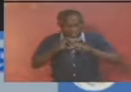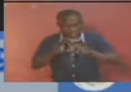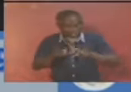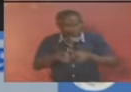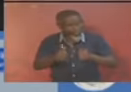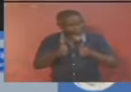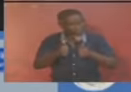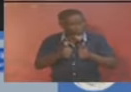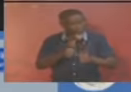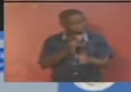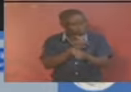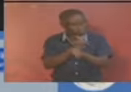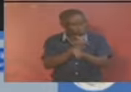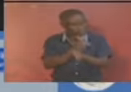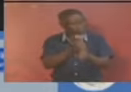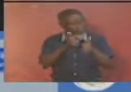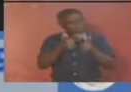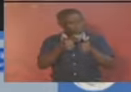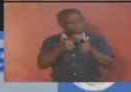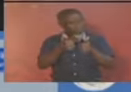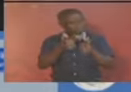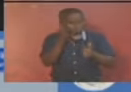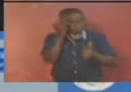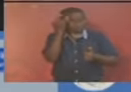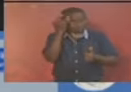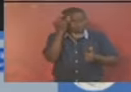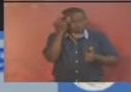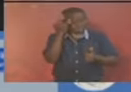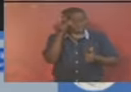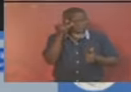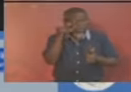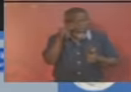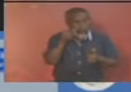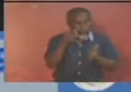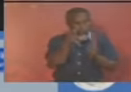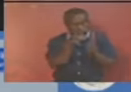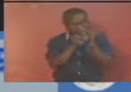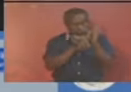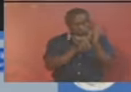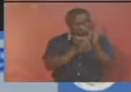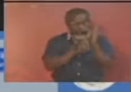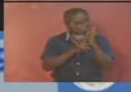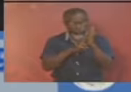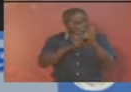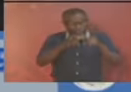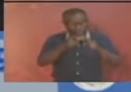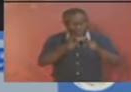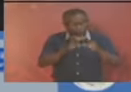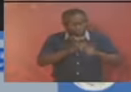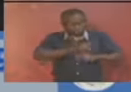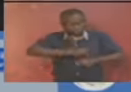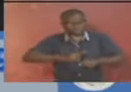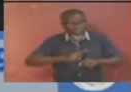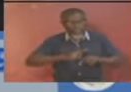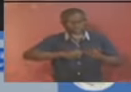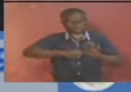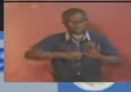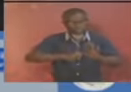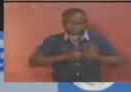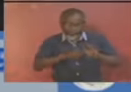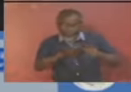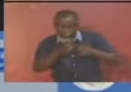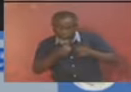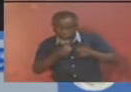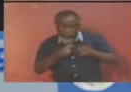because of many different stringent measures that were taken very early. Very early in the